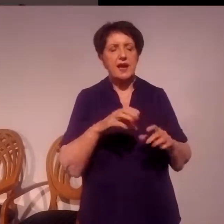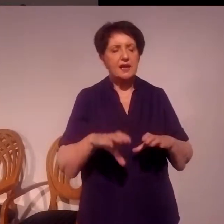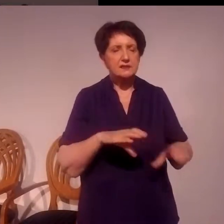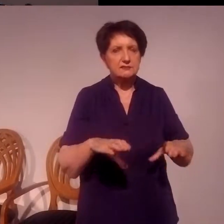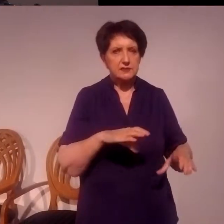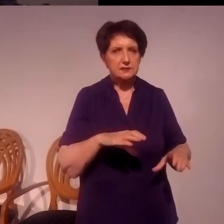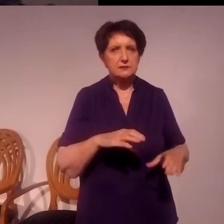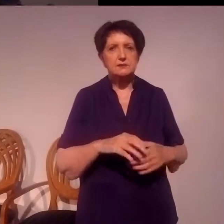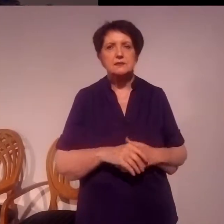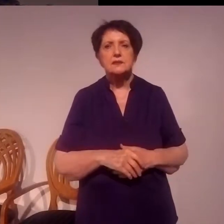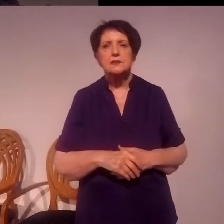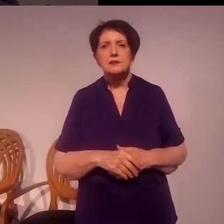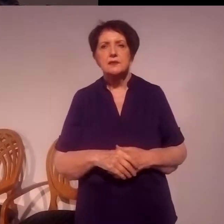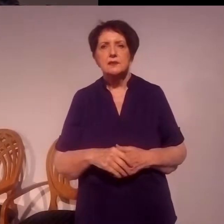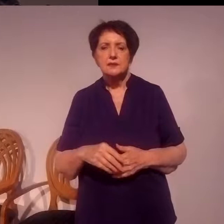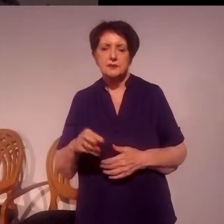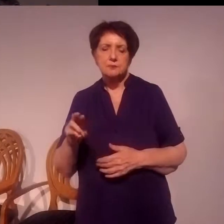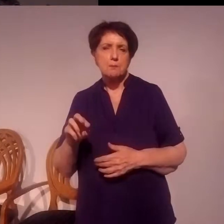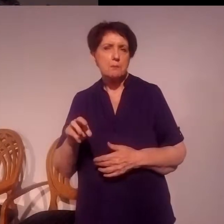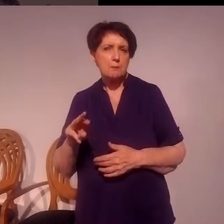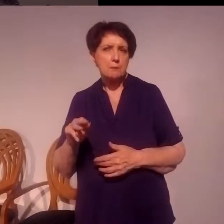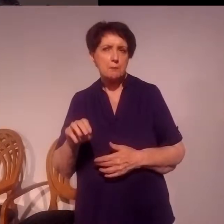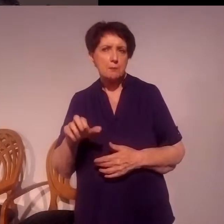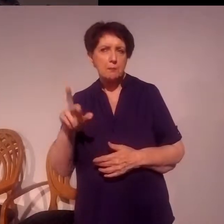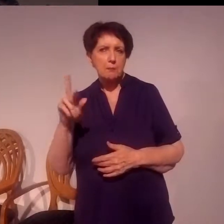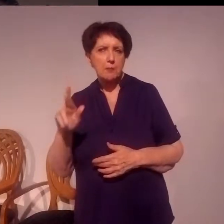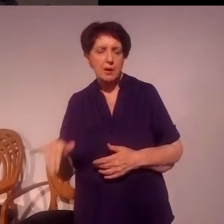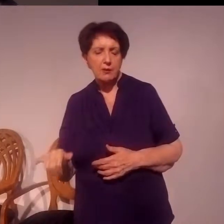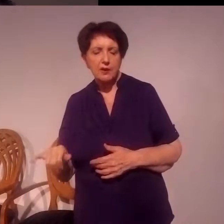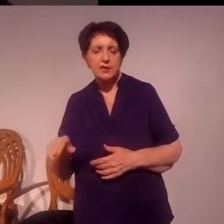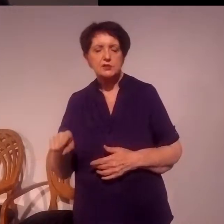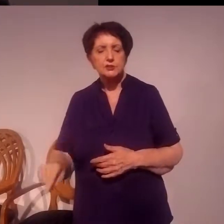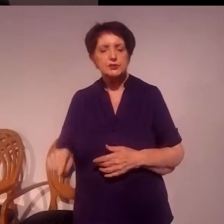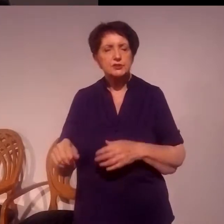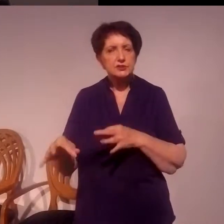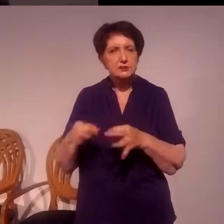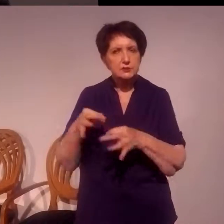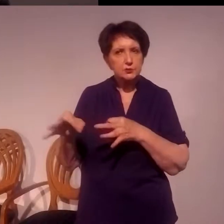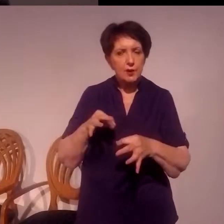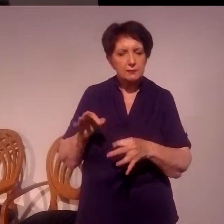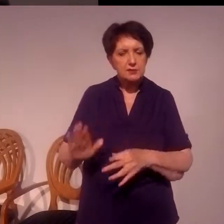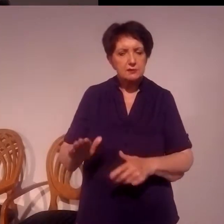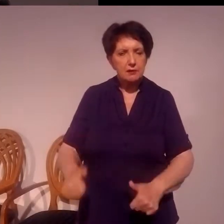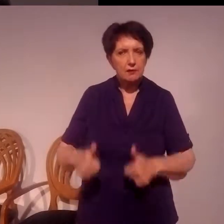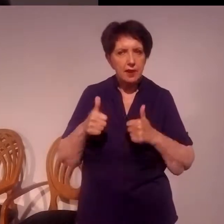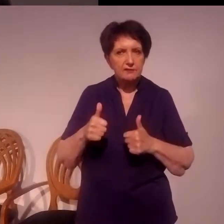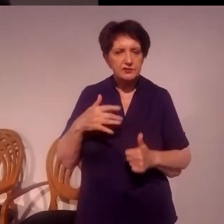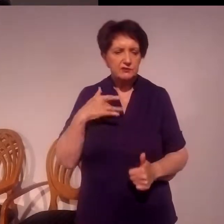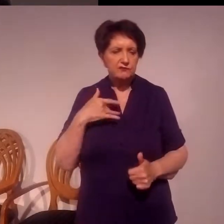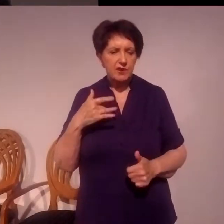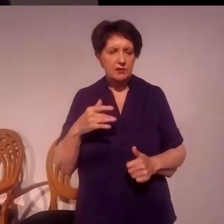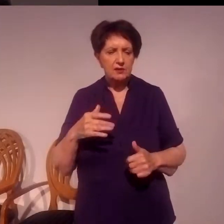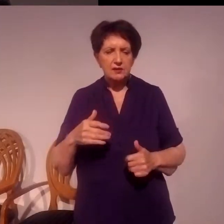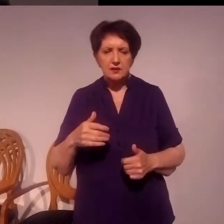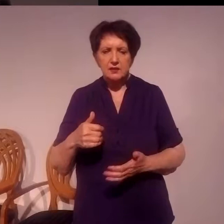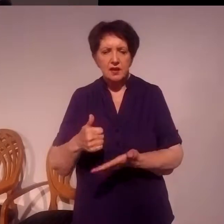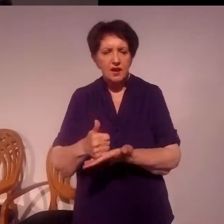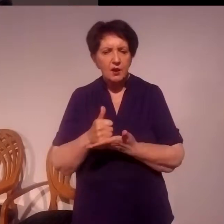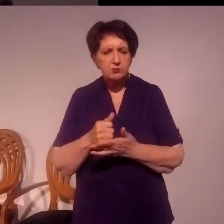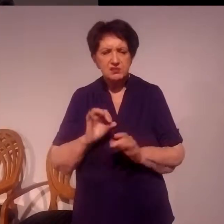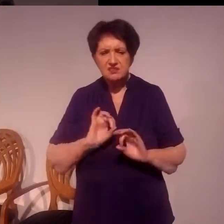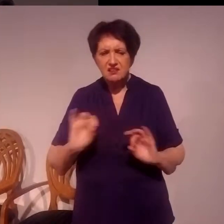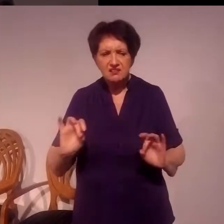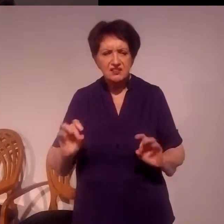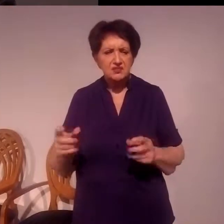Pfeiffer. And she describes in the moment in her life where she felt helpless when she learned that the